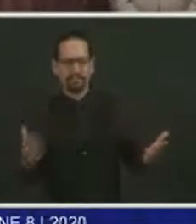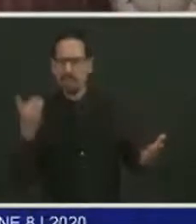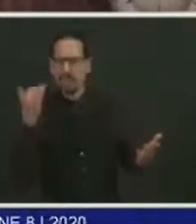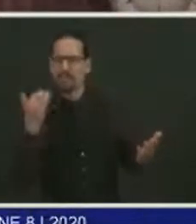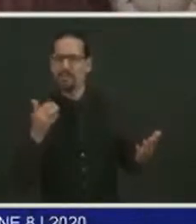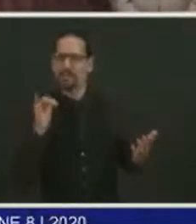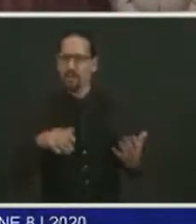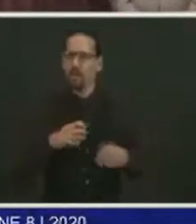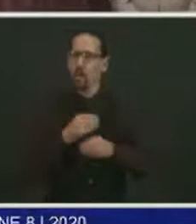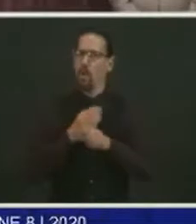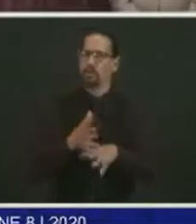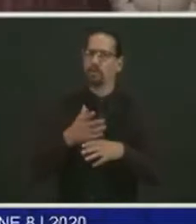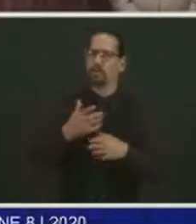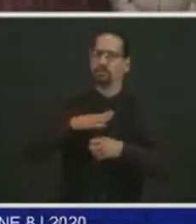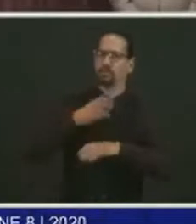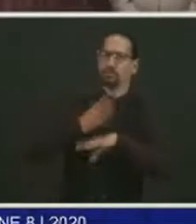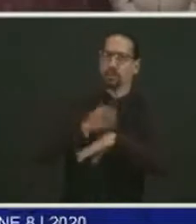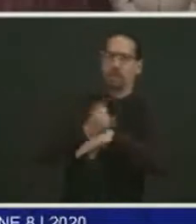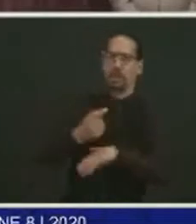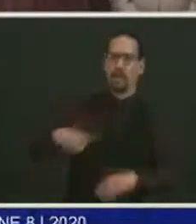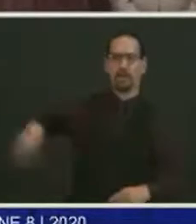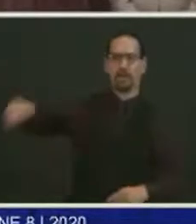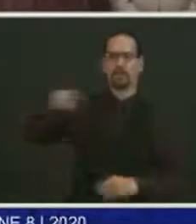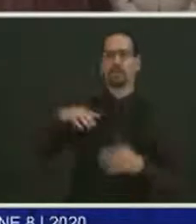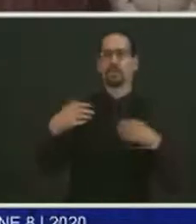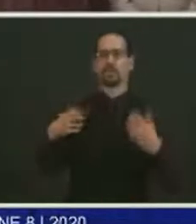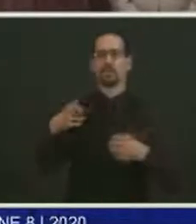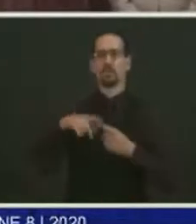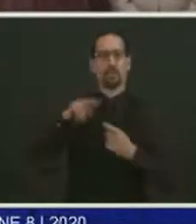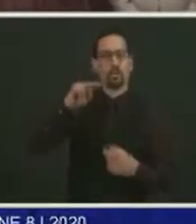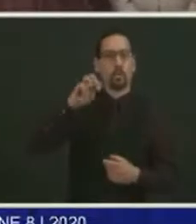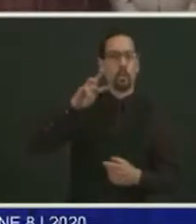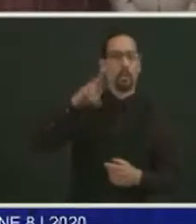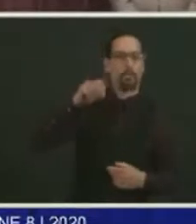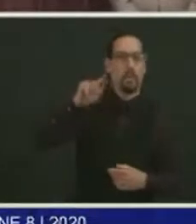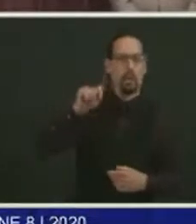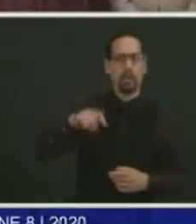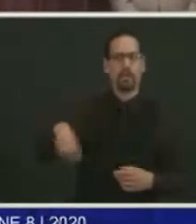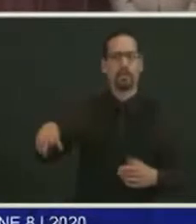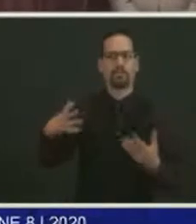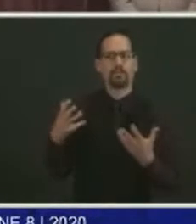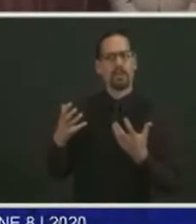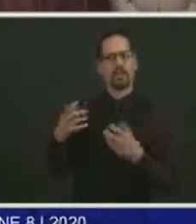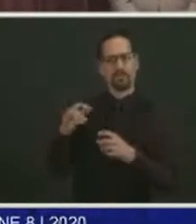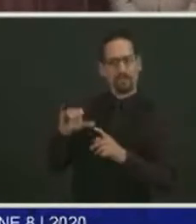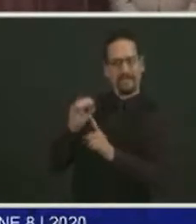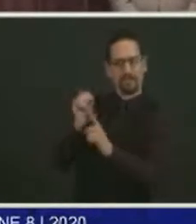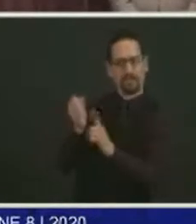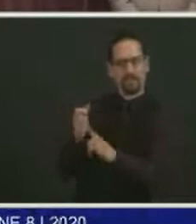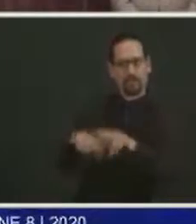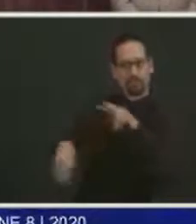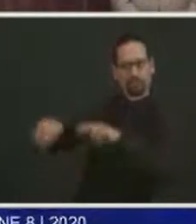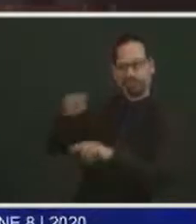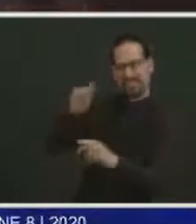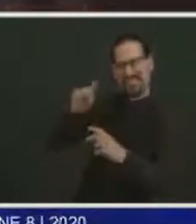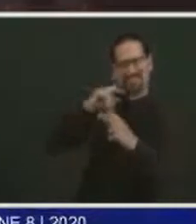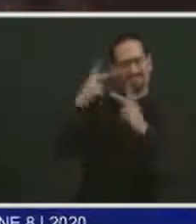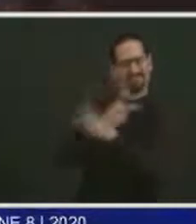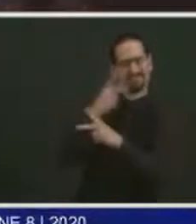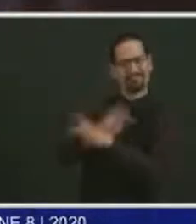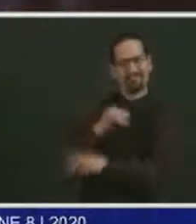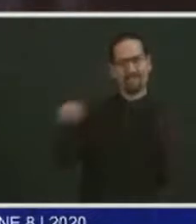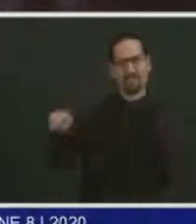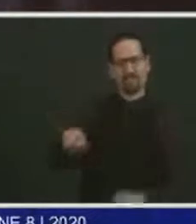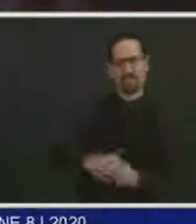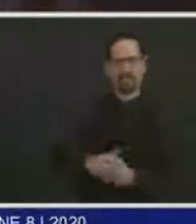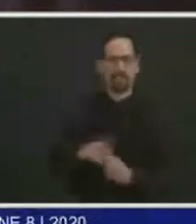Island, Newport, they're all looking at this case to say, what do we do? Yeah, so first of all, you make a